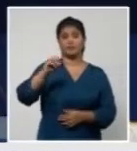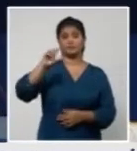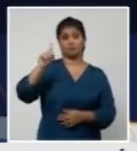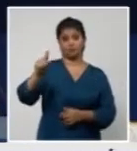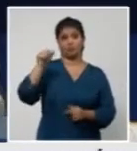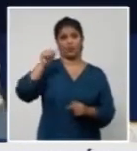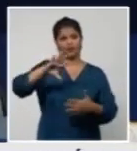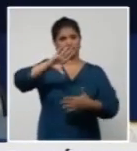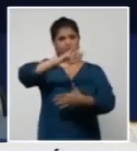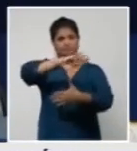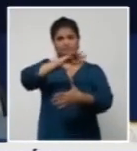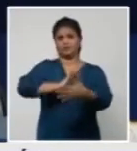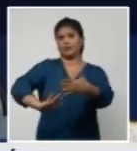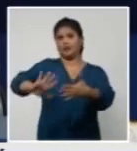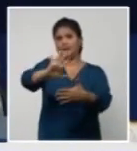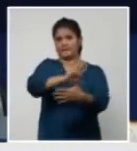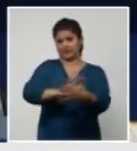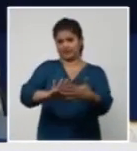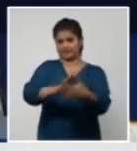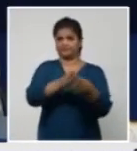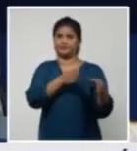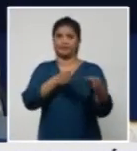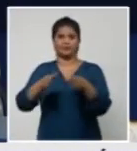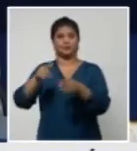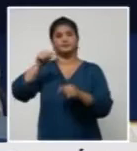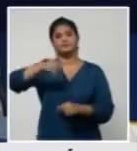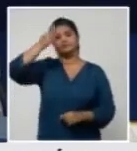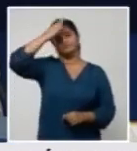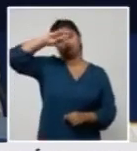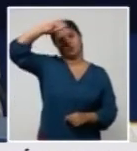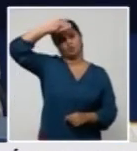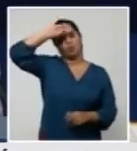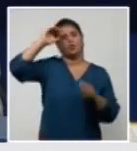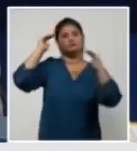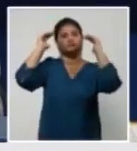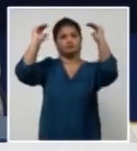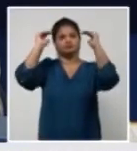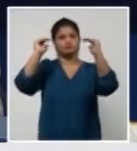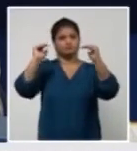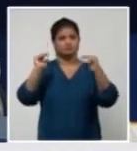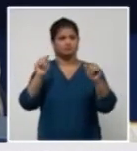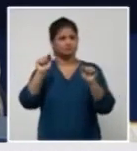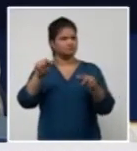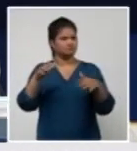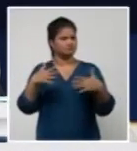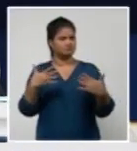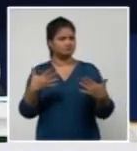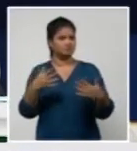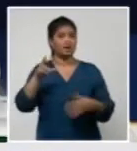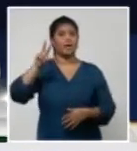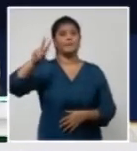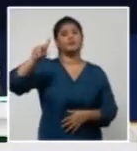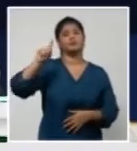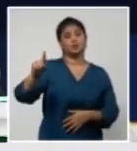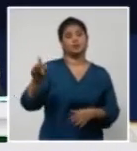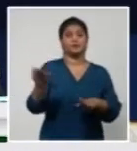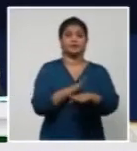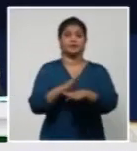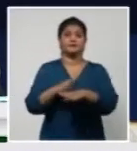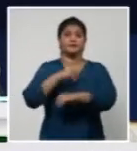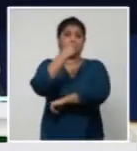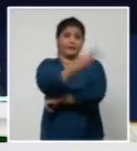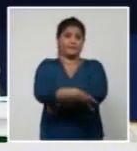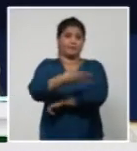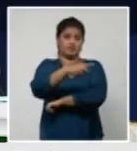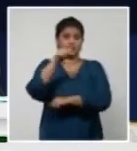were evacuated. 5 were discharged from hospital yesterday, a negative ratio when compared with the number of positive